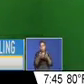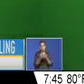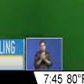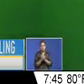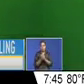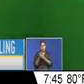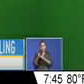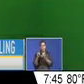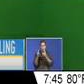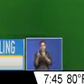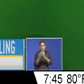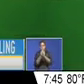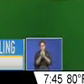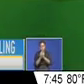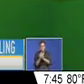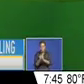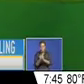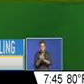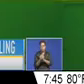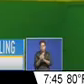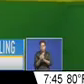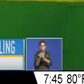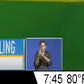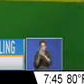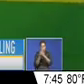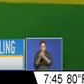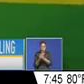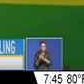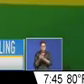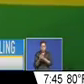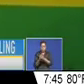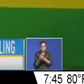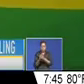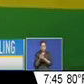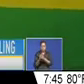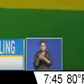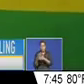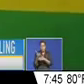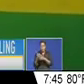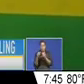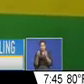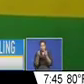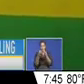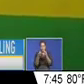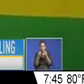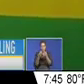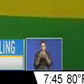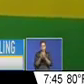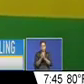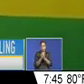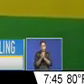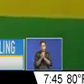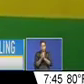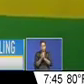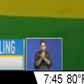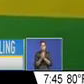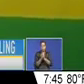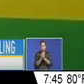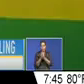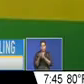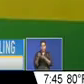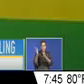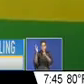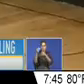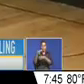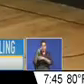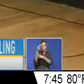they are together, and that's what it is, cohesiveness and unity, once they're together, they have plenty, their expectation